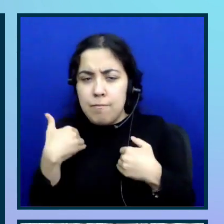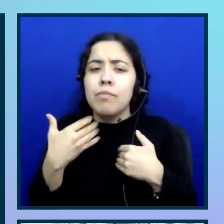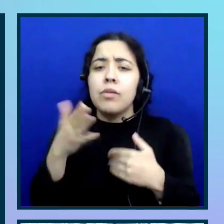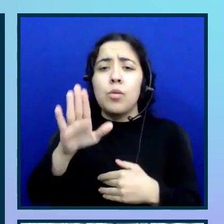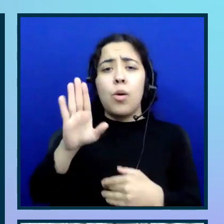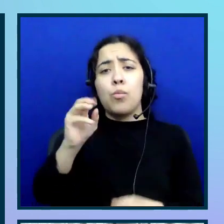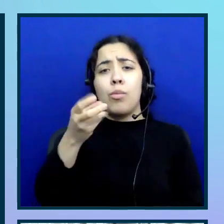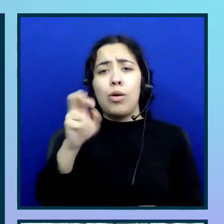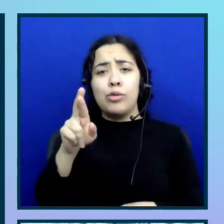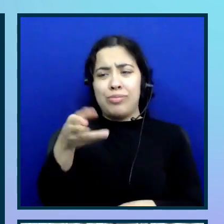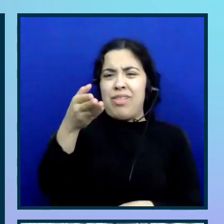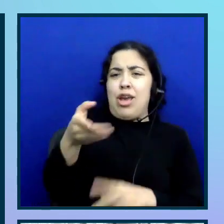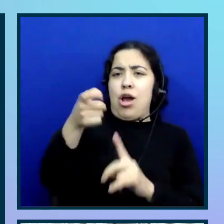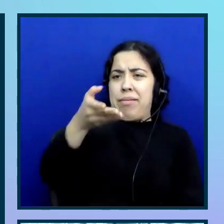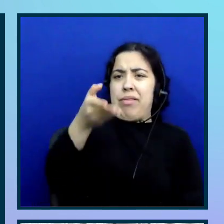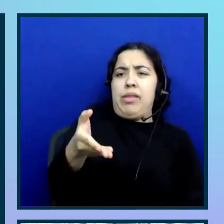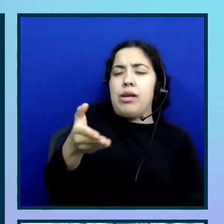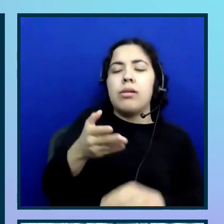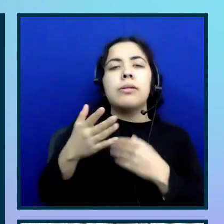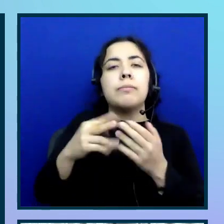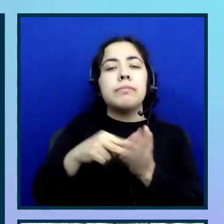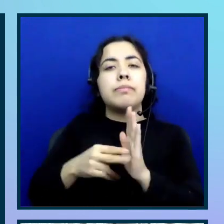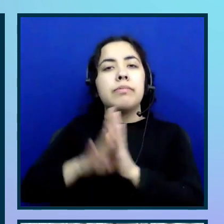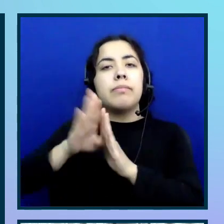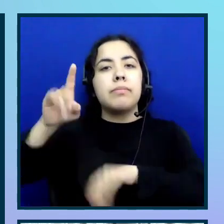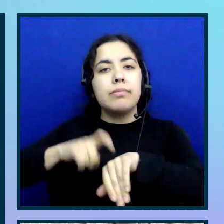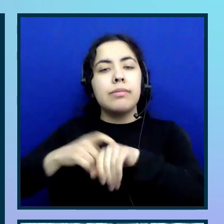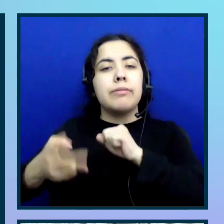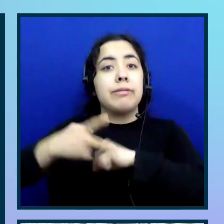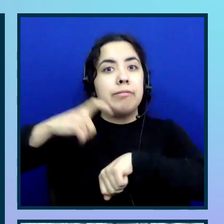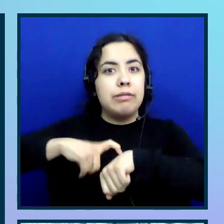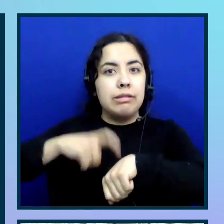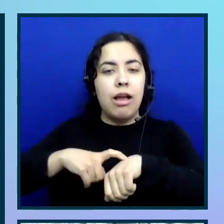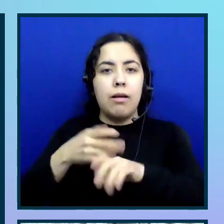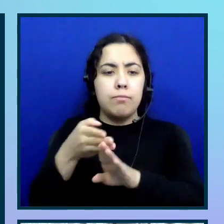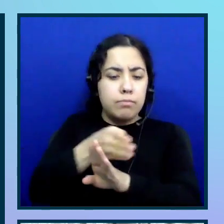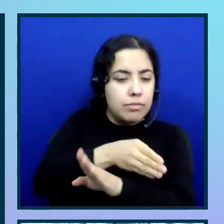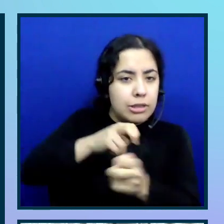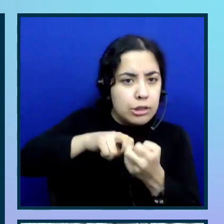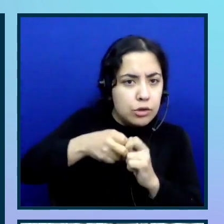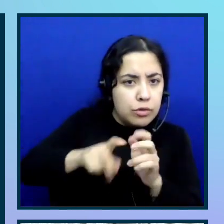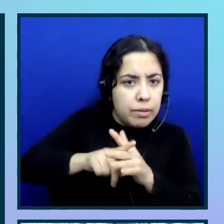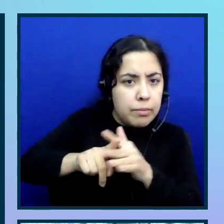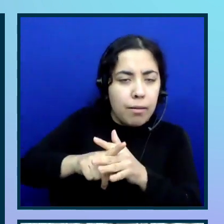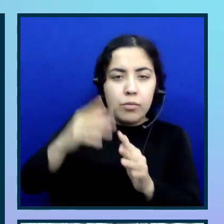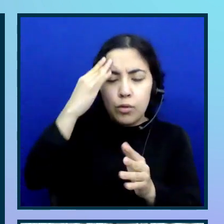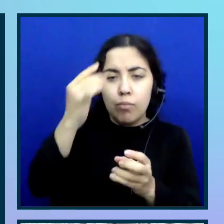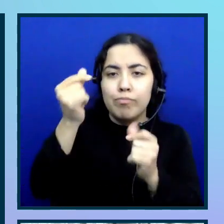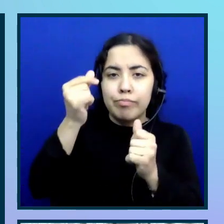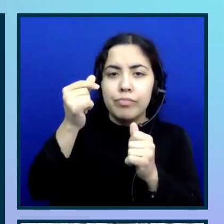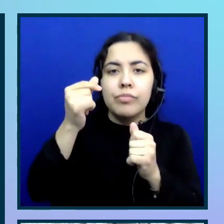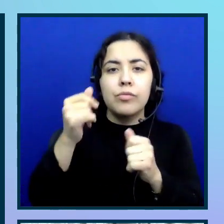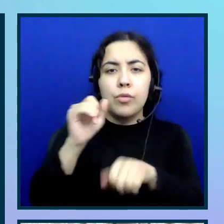it's easy to save a lot of development time by finding many accessibility issues early. Like as you're working on a page, you can